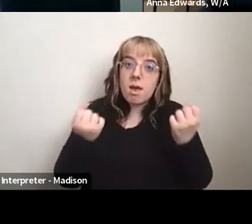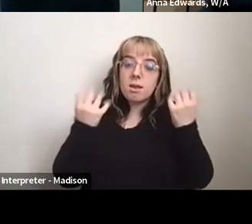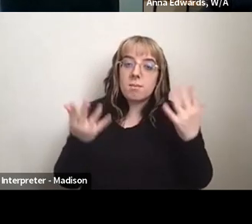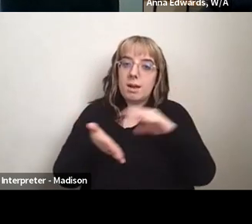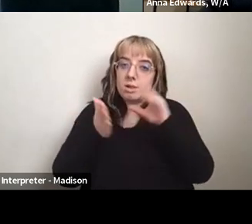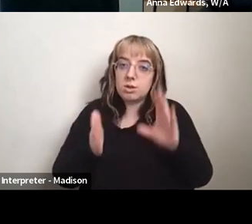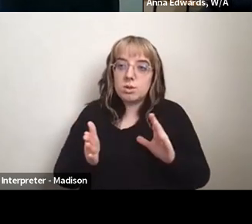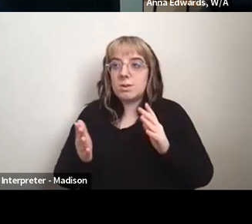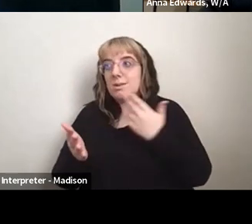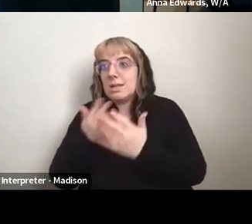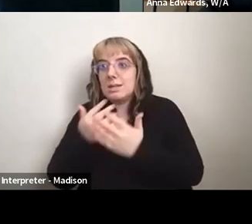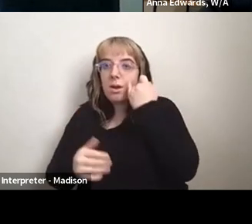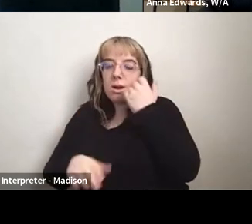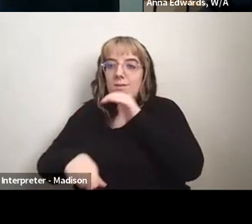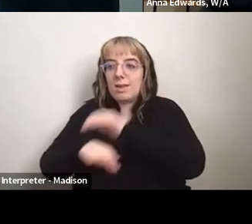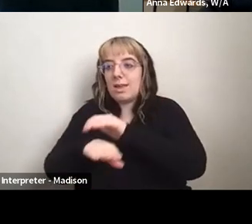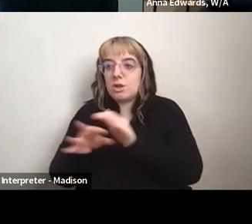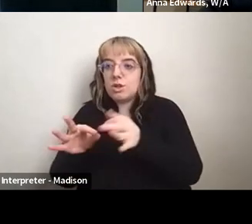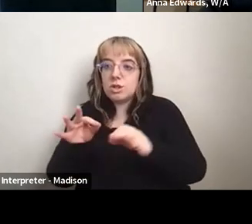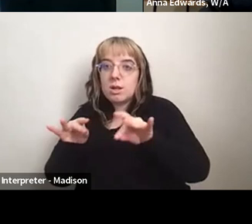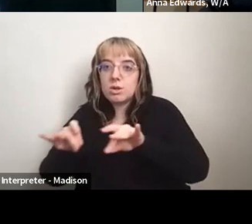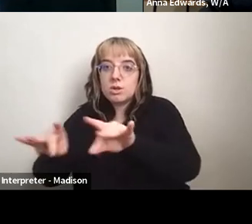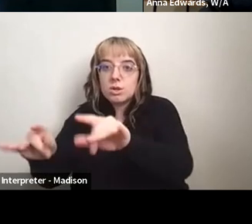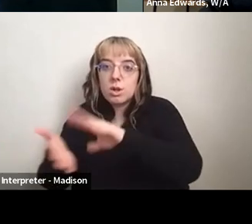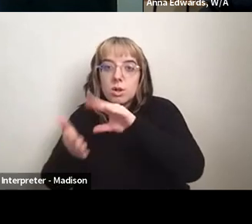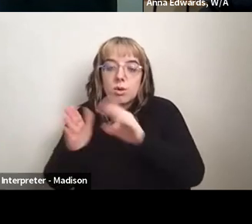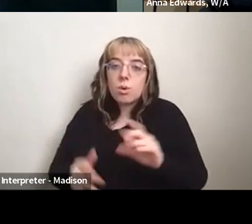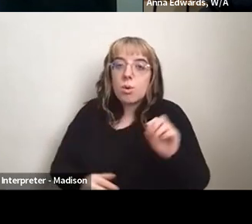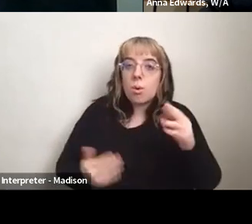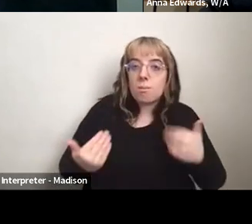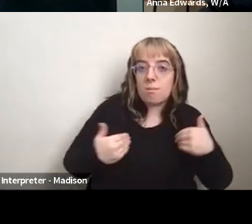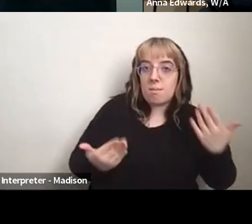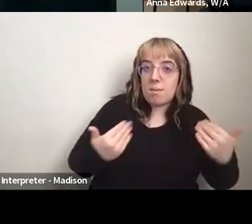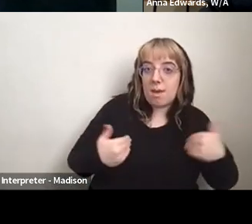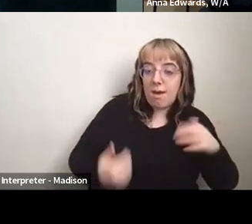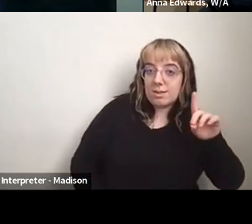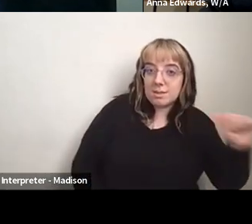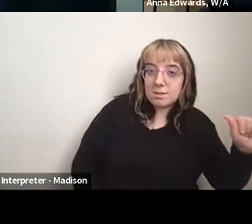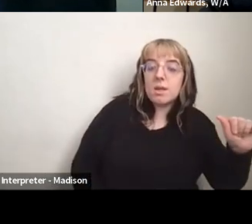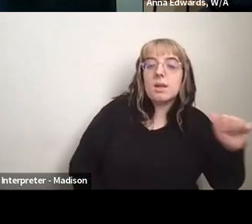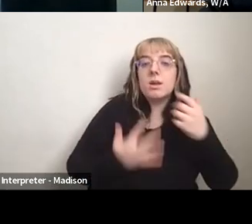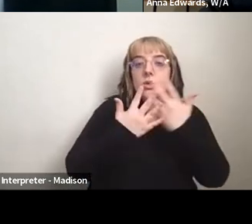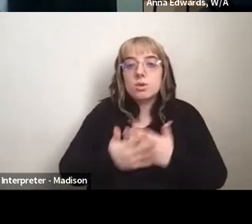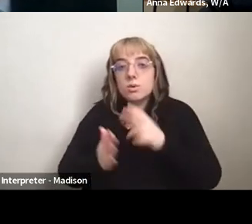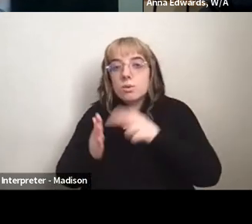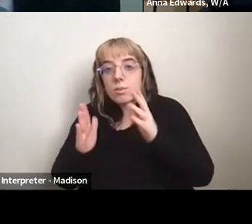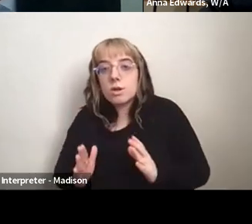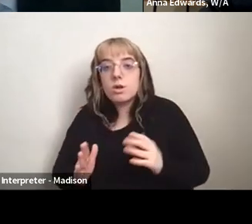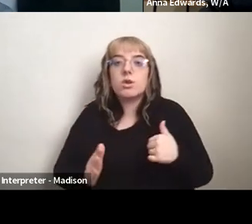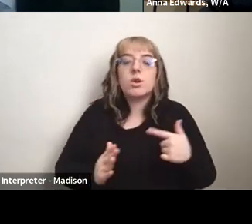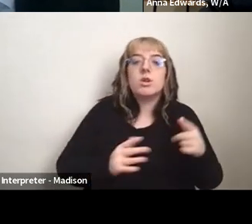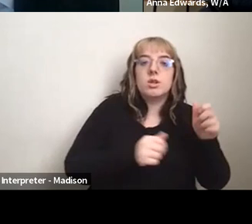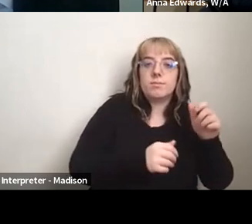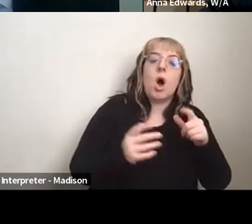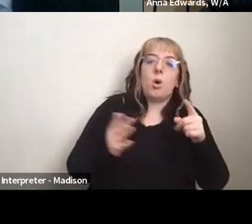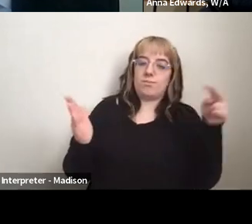they are English language learners or they may have a disability, screen readers, translation, many